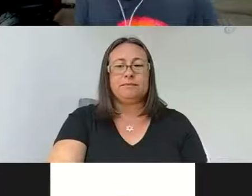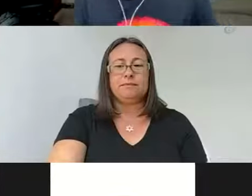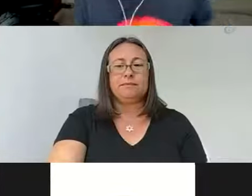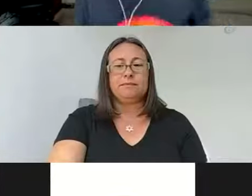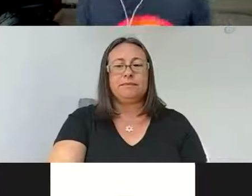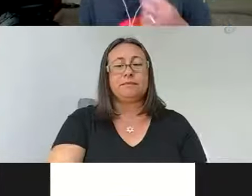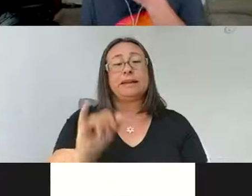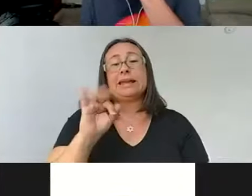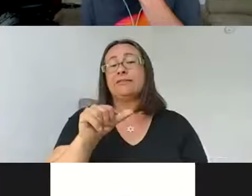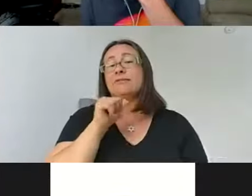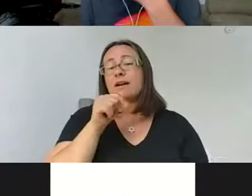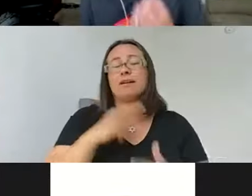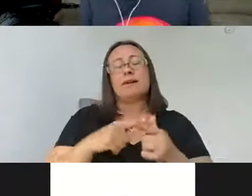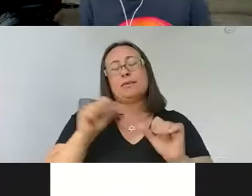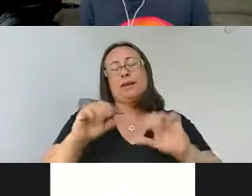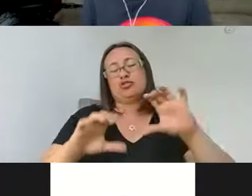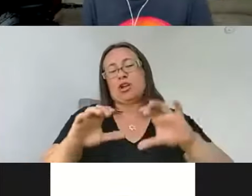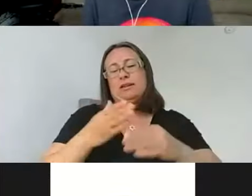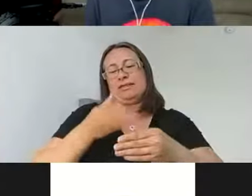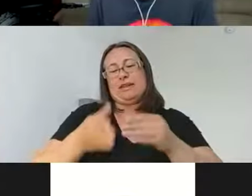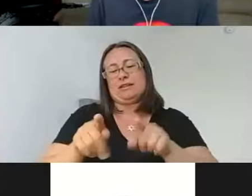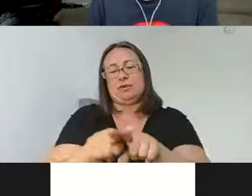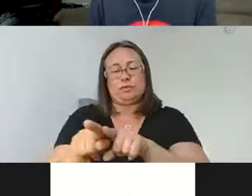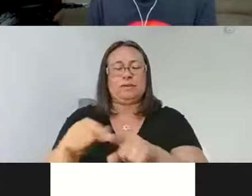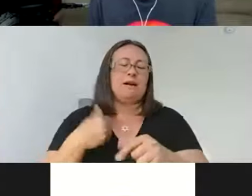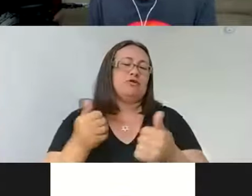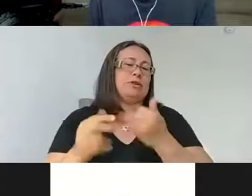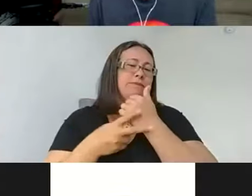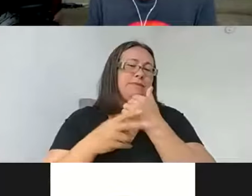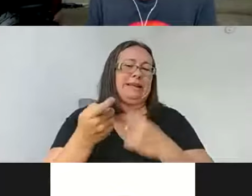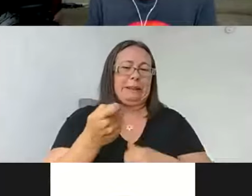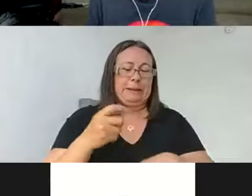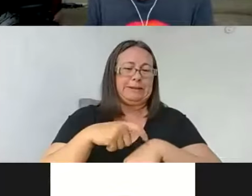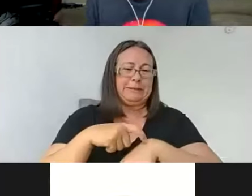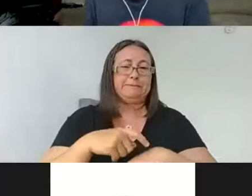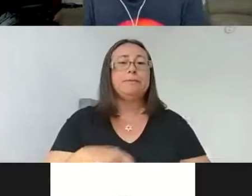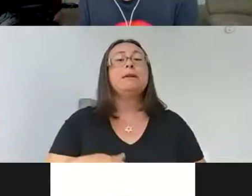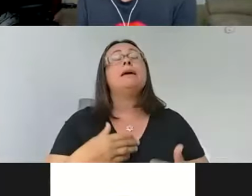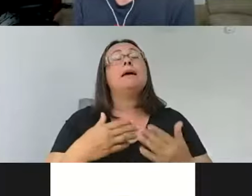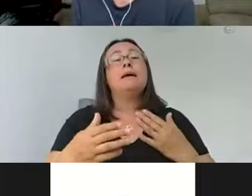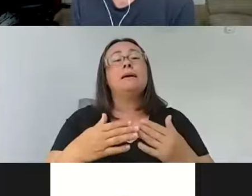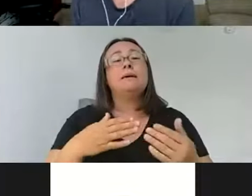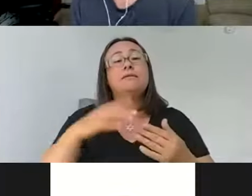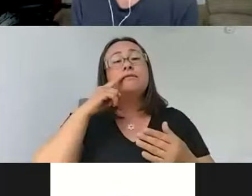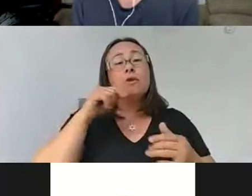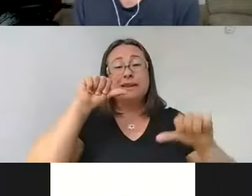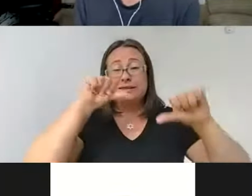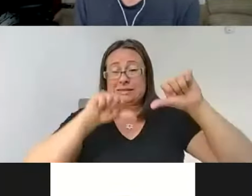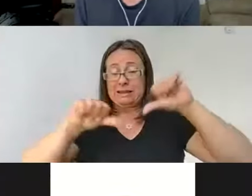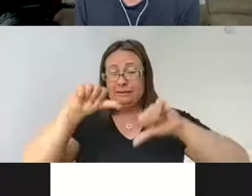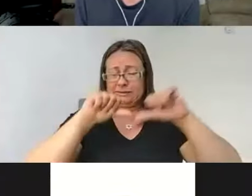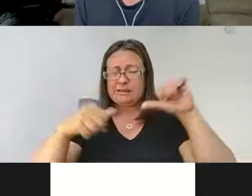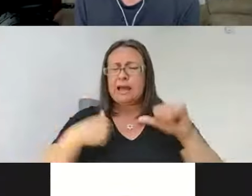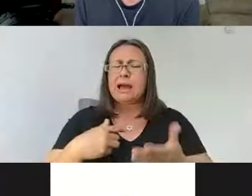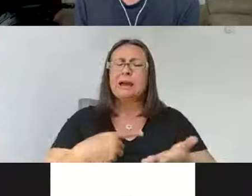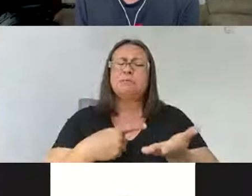Otherwise, we can chat about it at the end too. I'll try to save a little time. Great. So for the science, I mentioned along the